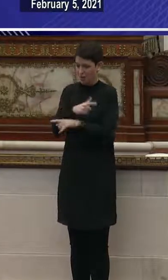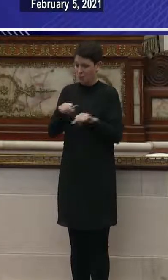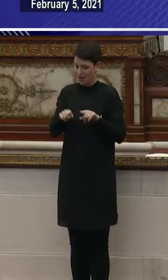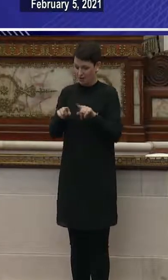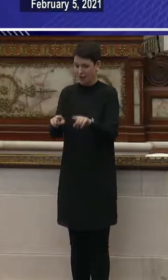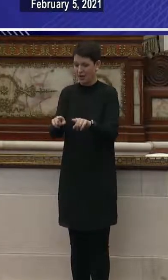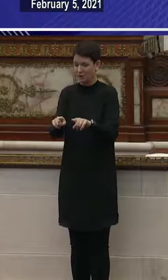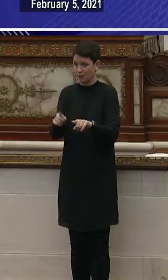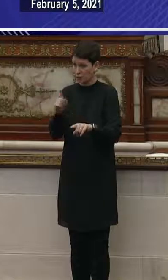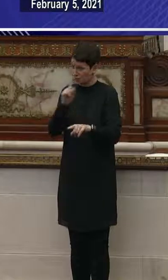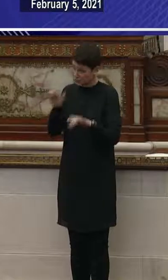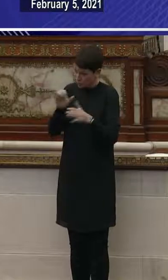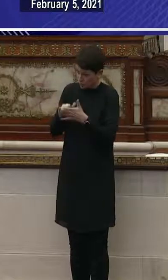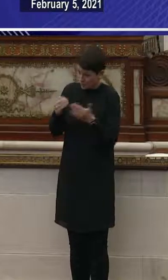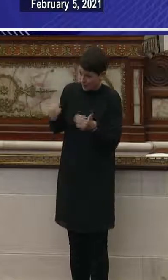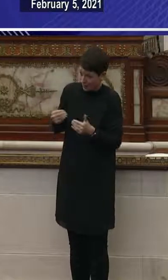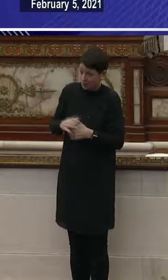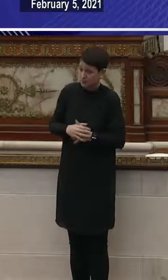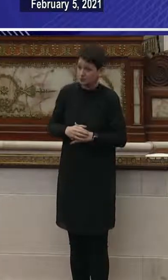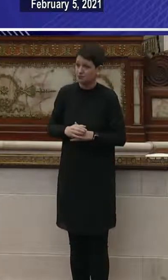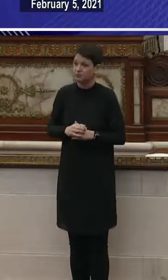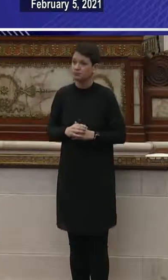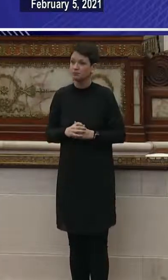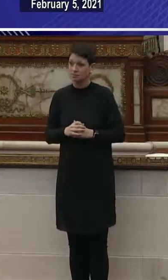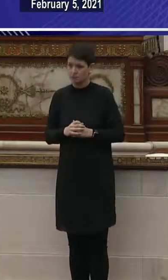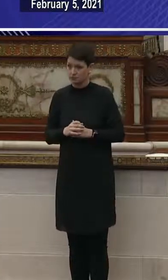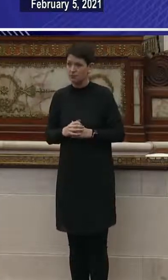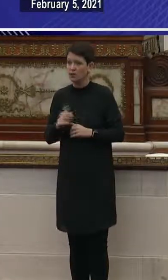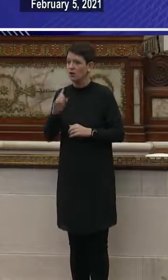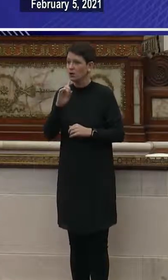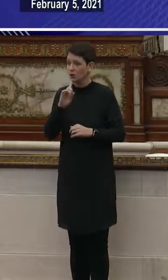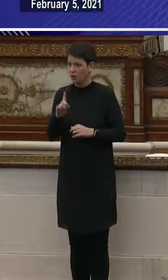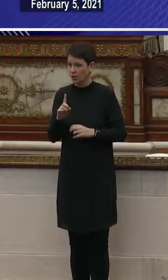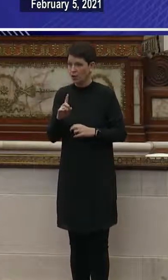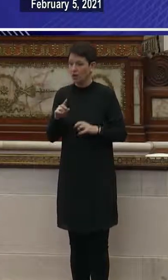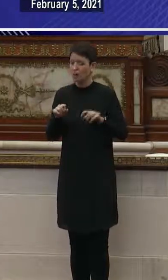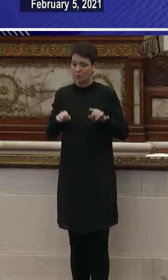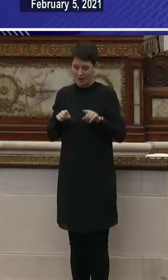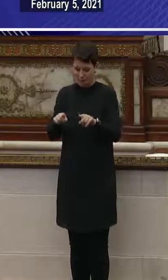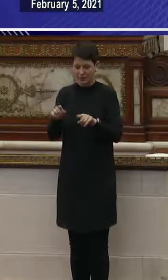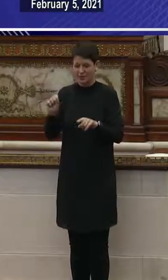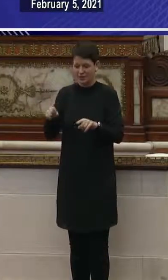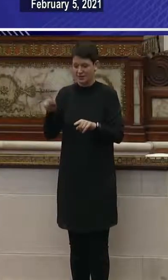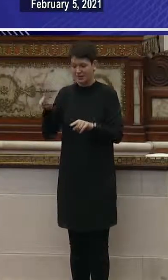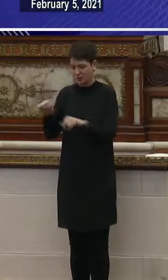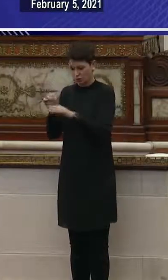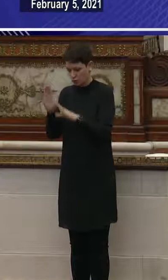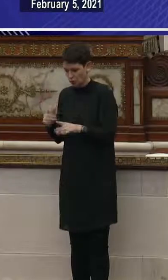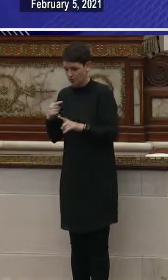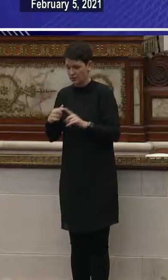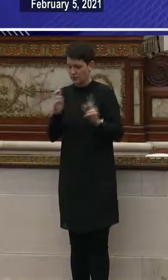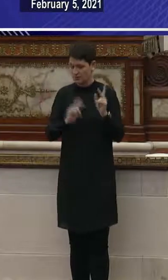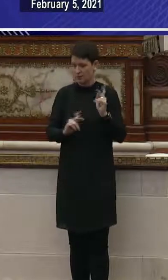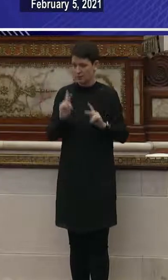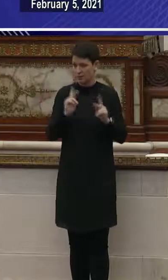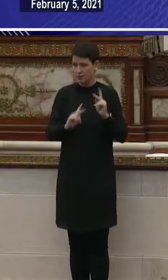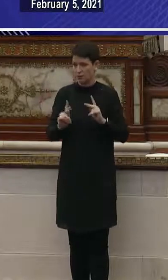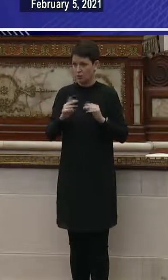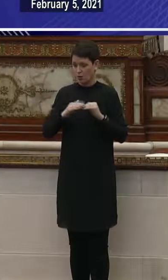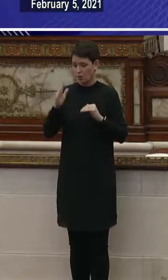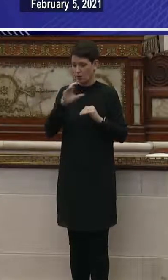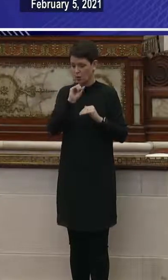you're saying we are doing that? We are doing, in parallel, the essential workers and the people who are